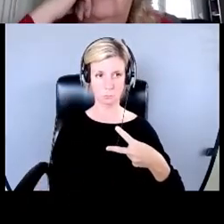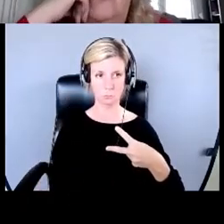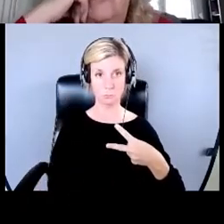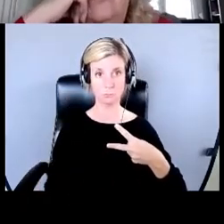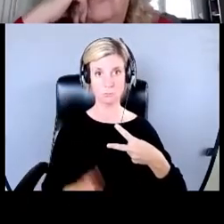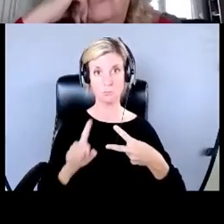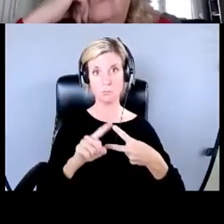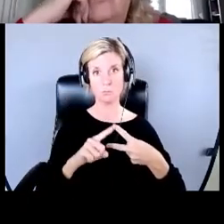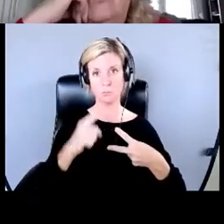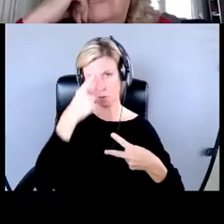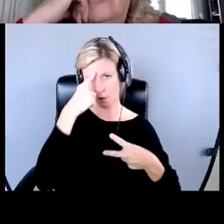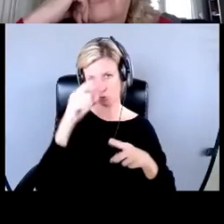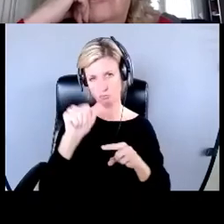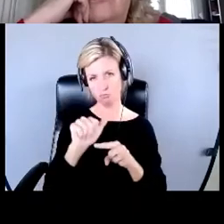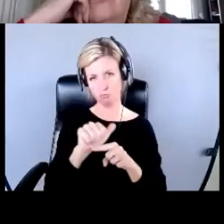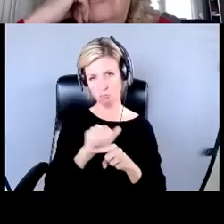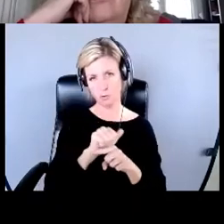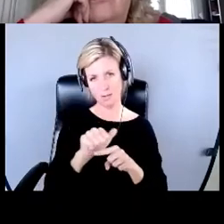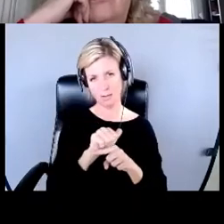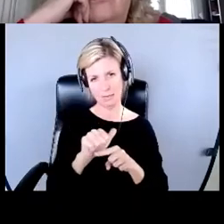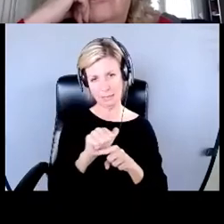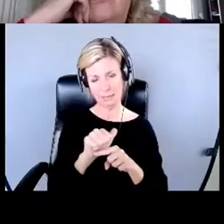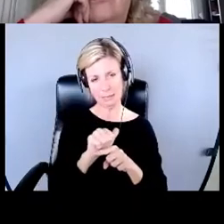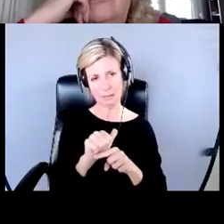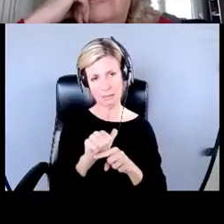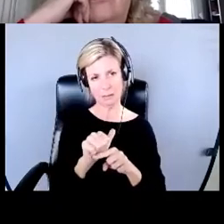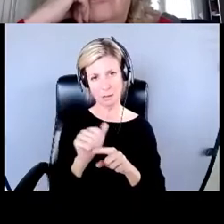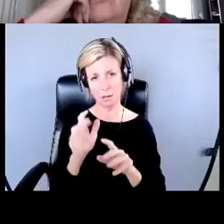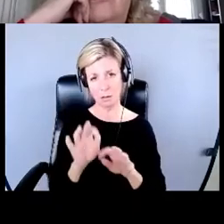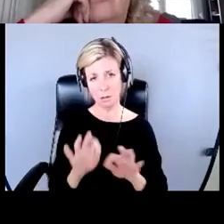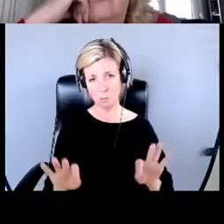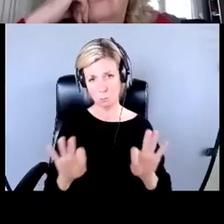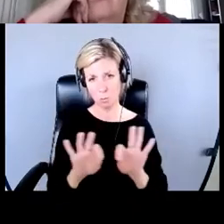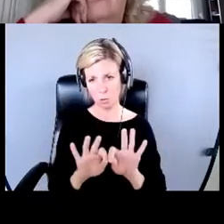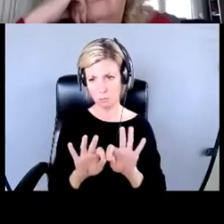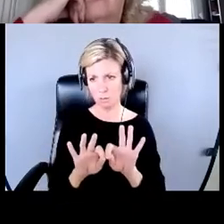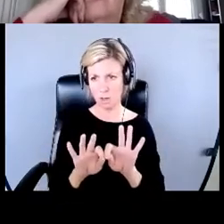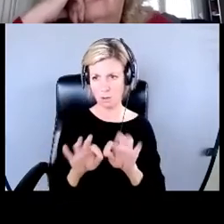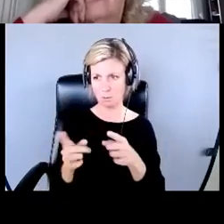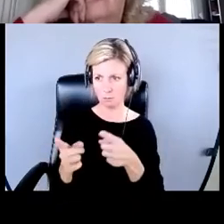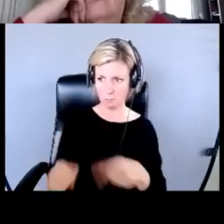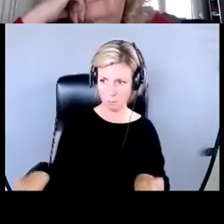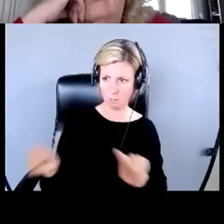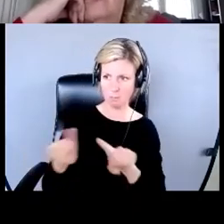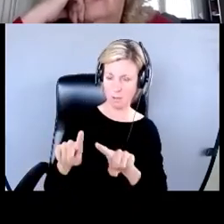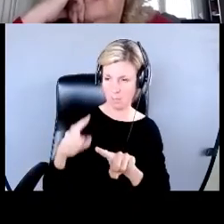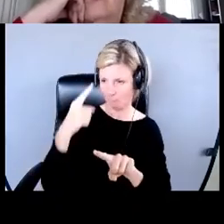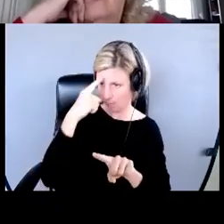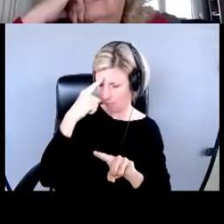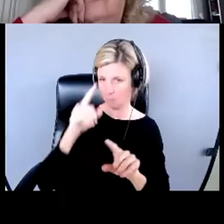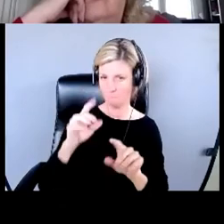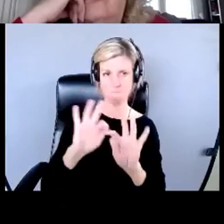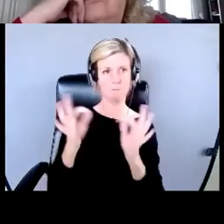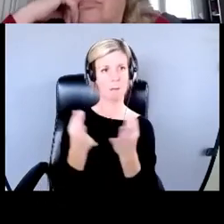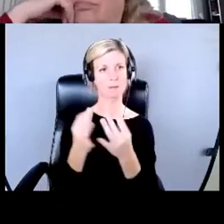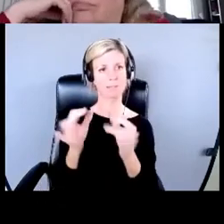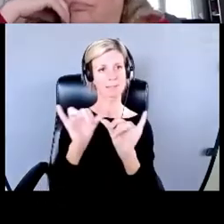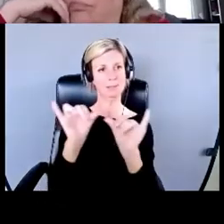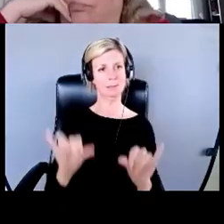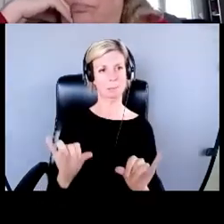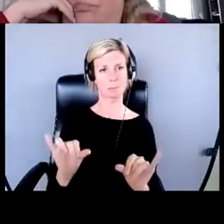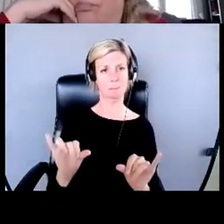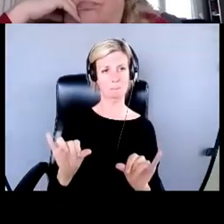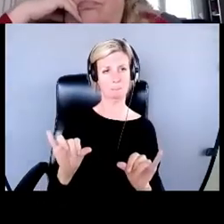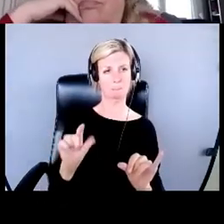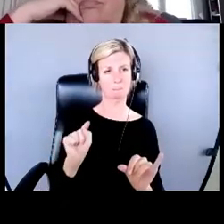how important it is for people to actually really understand family systems. And that it's kind of like